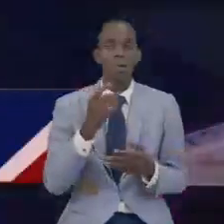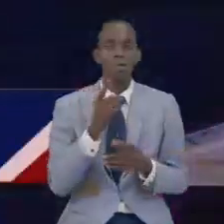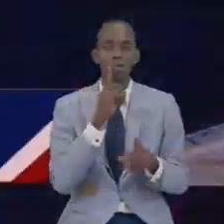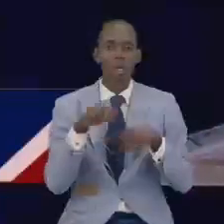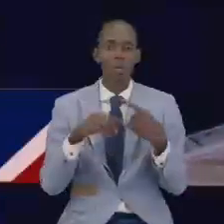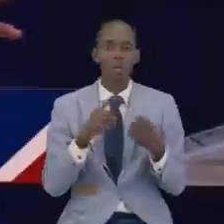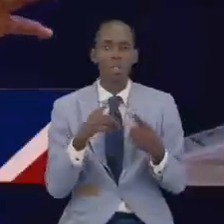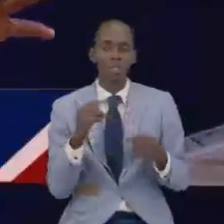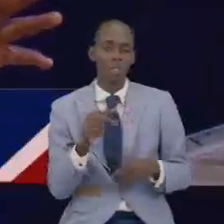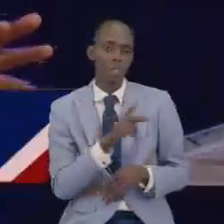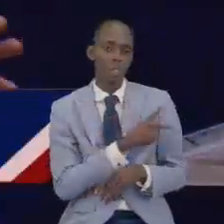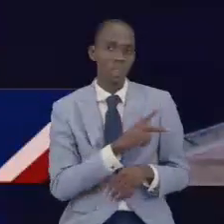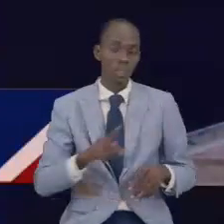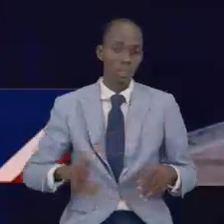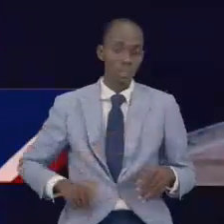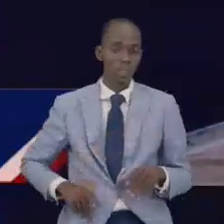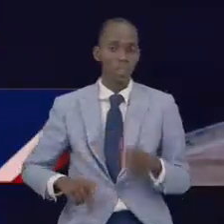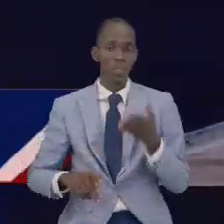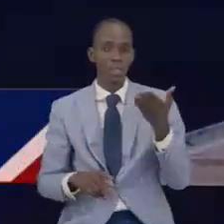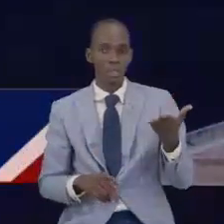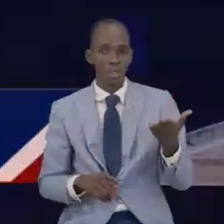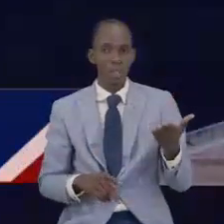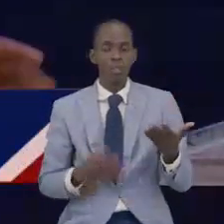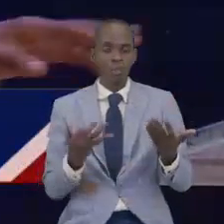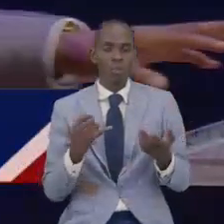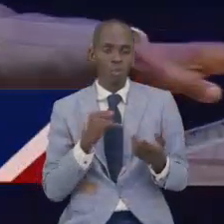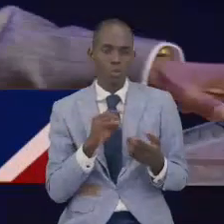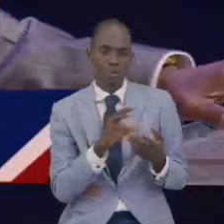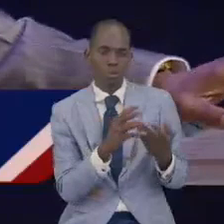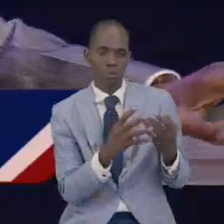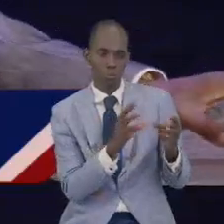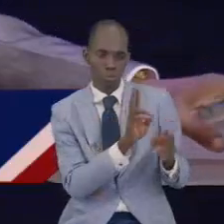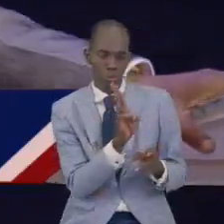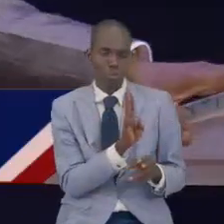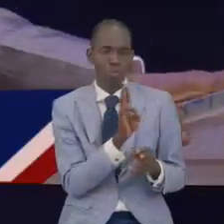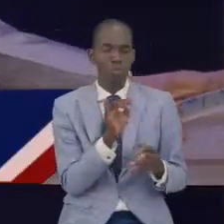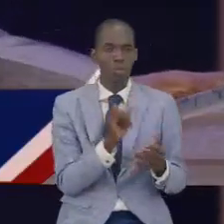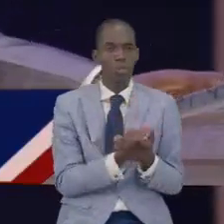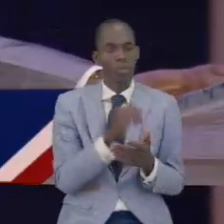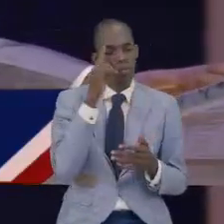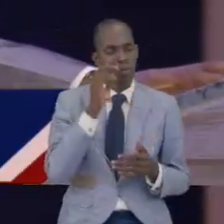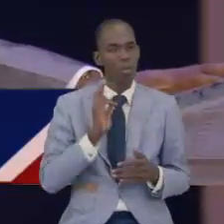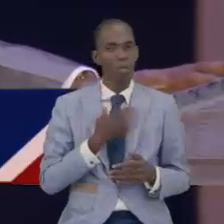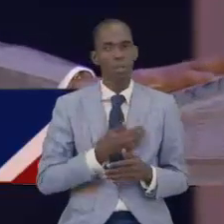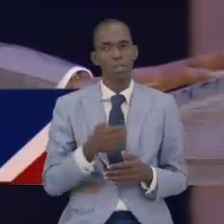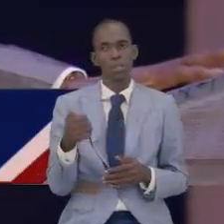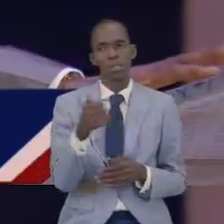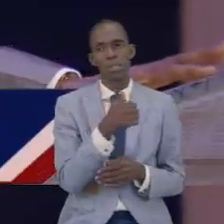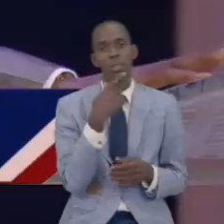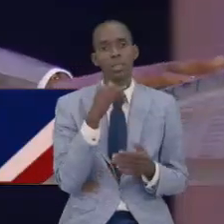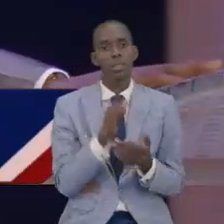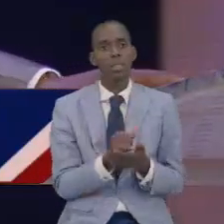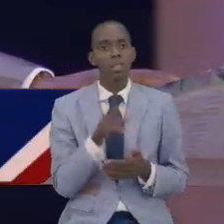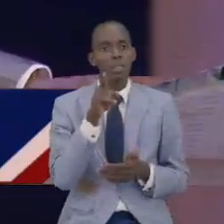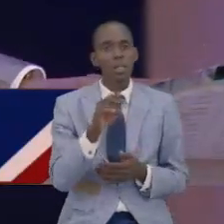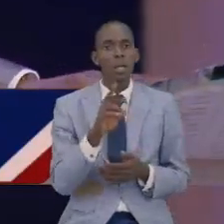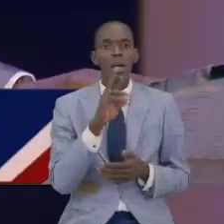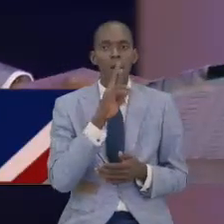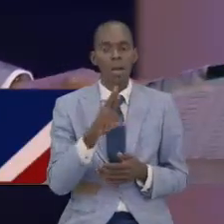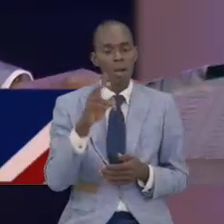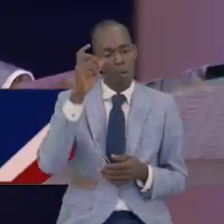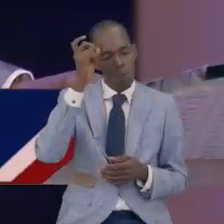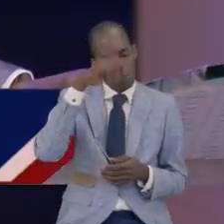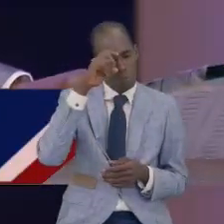Tyros also. And but we want to apply it to ourselves. It says, behold, thou art wiser than